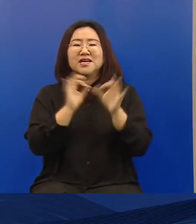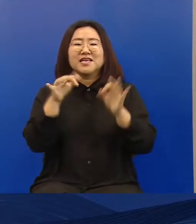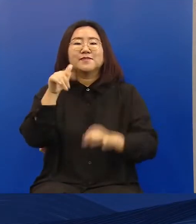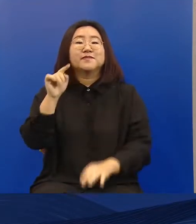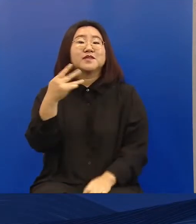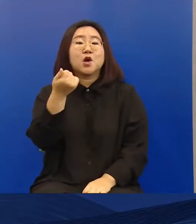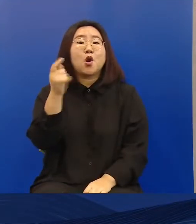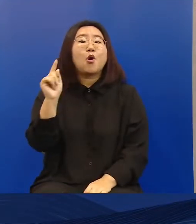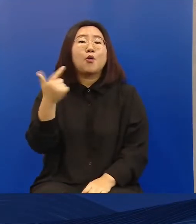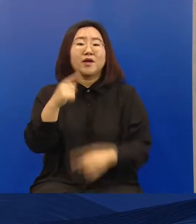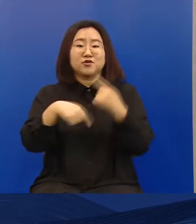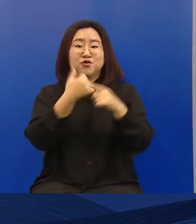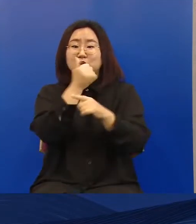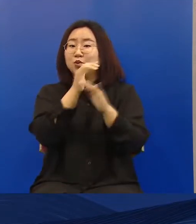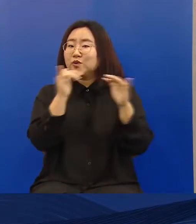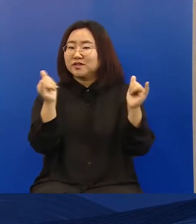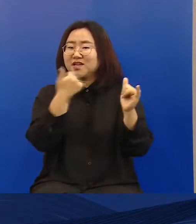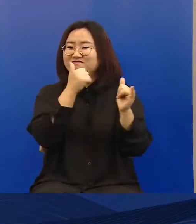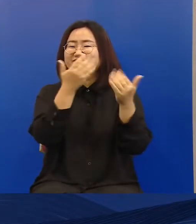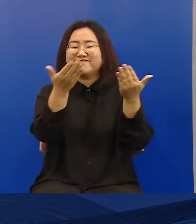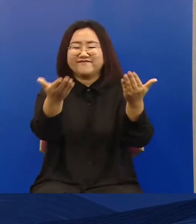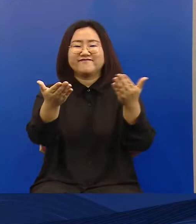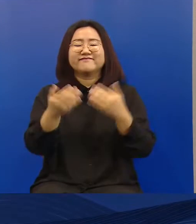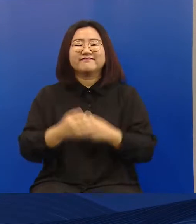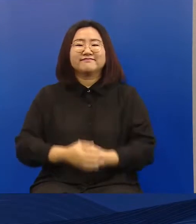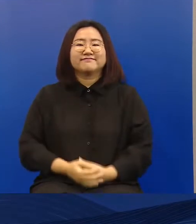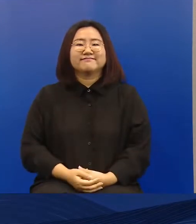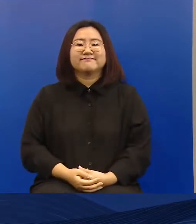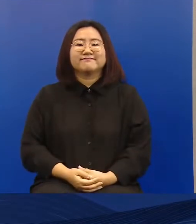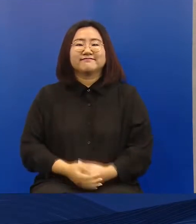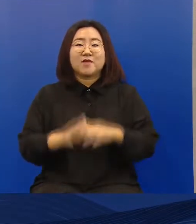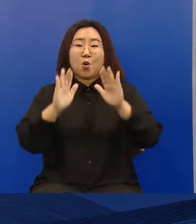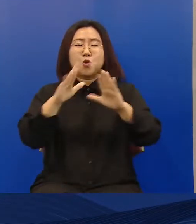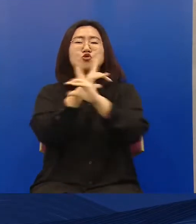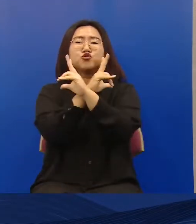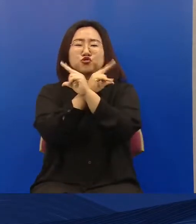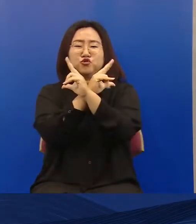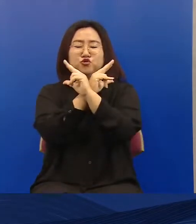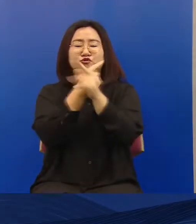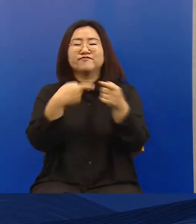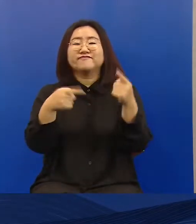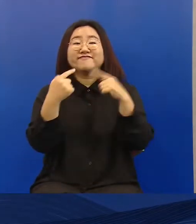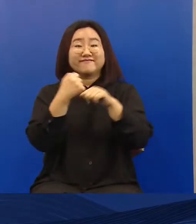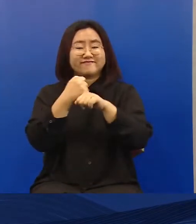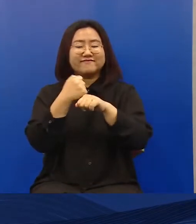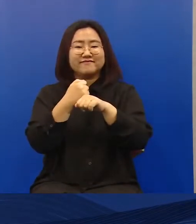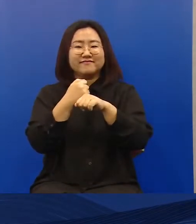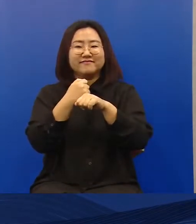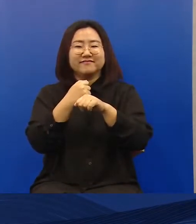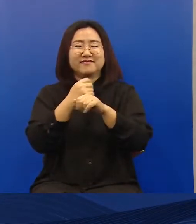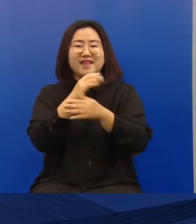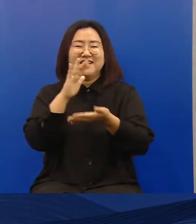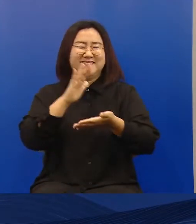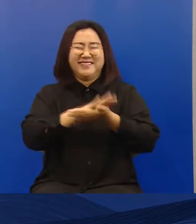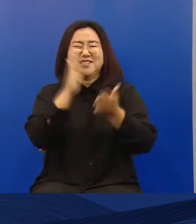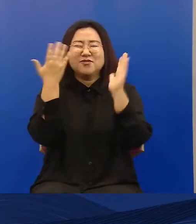And he's been providing counseling on human rights for the people with hearing loss.